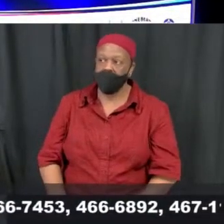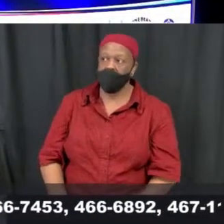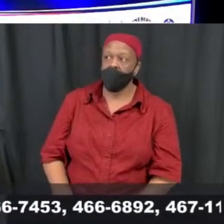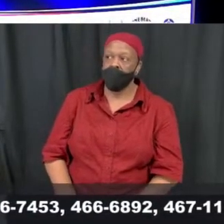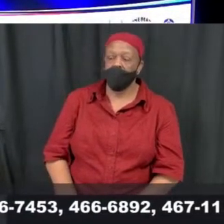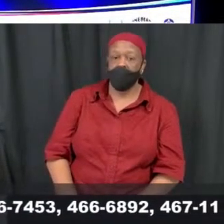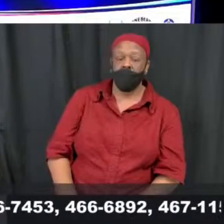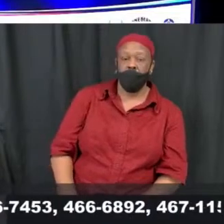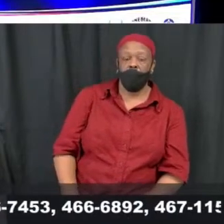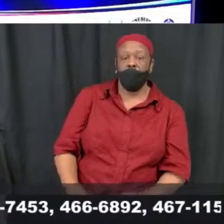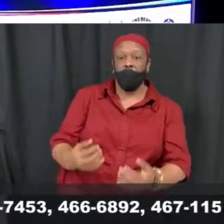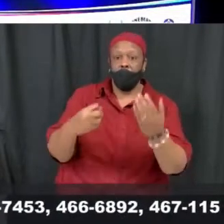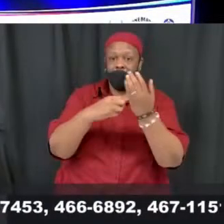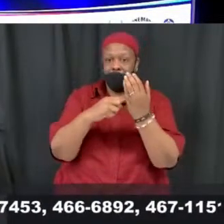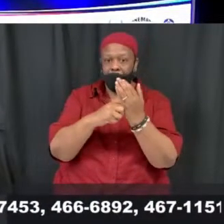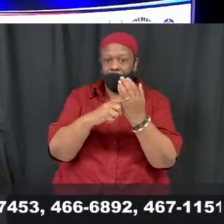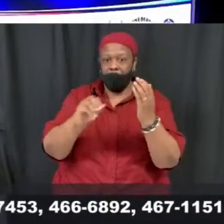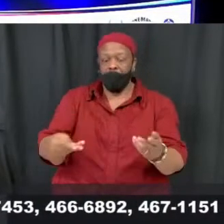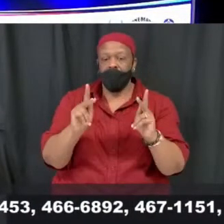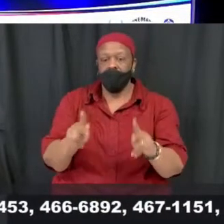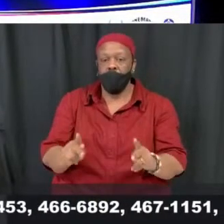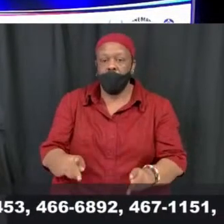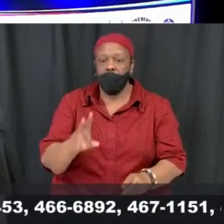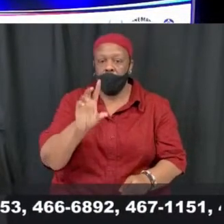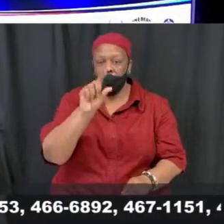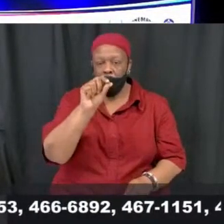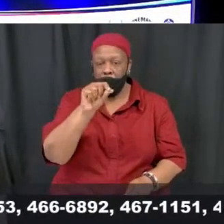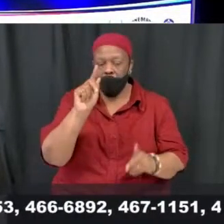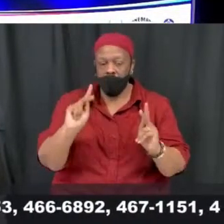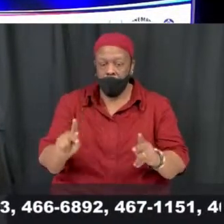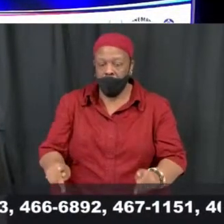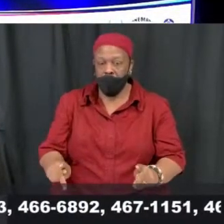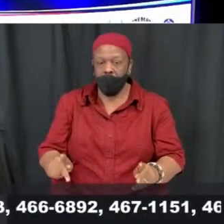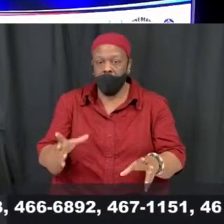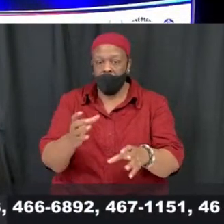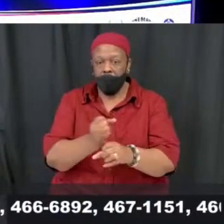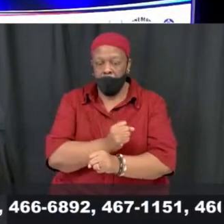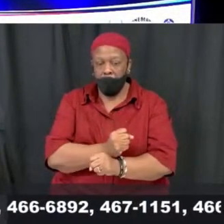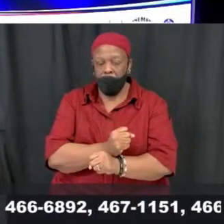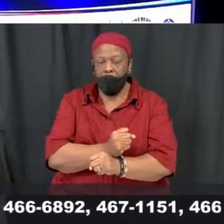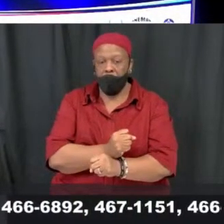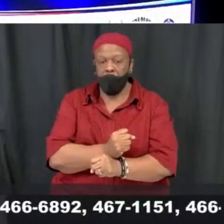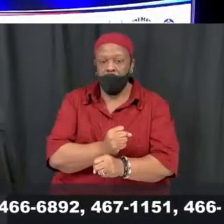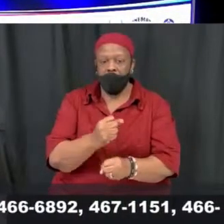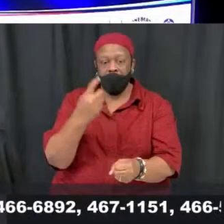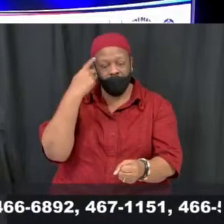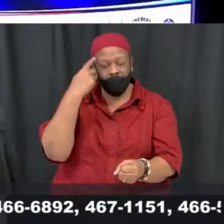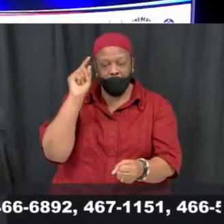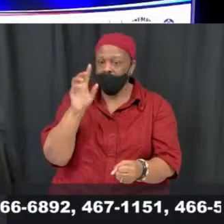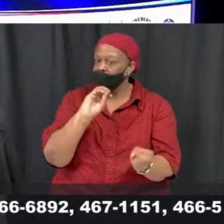their mask in public. Each ticket carry a fine of $100.